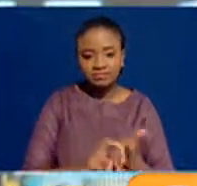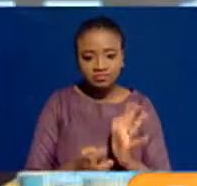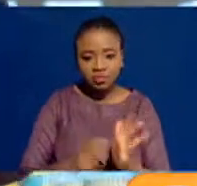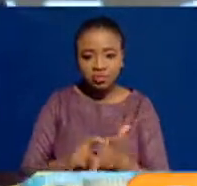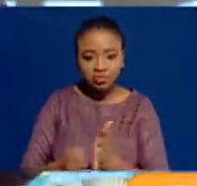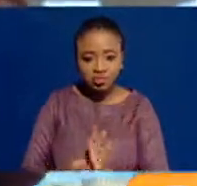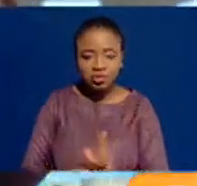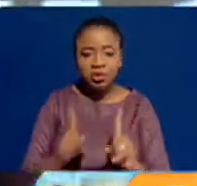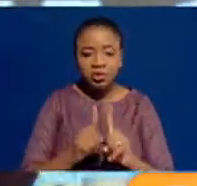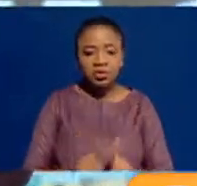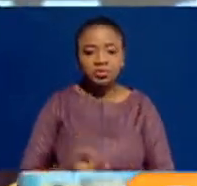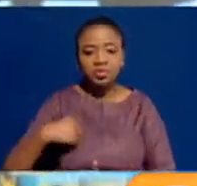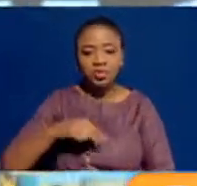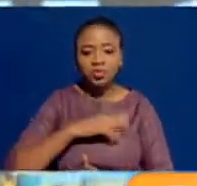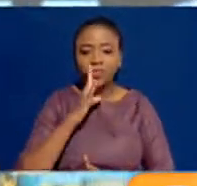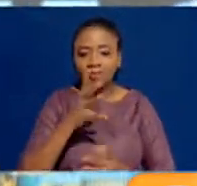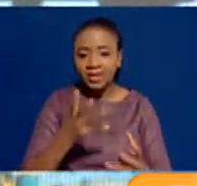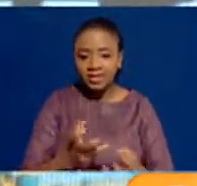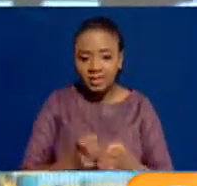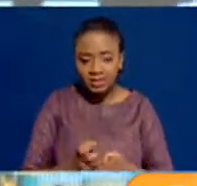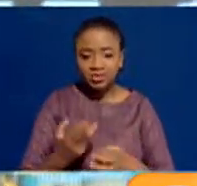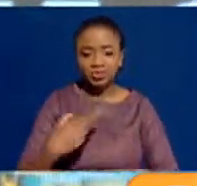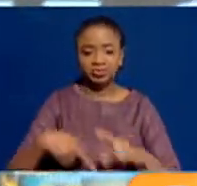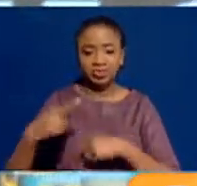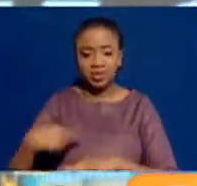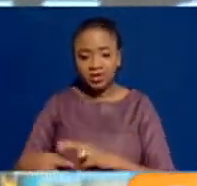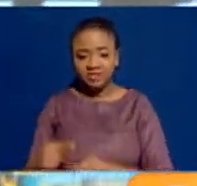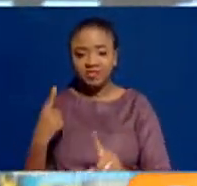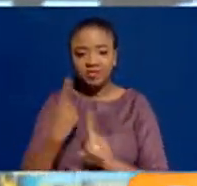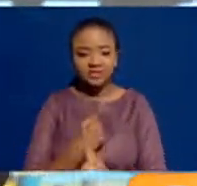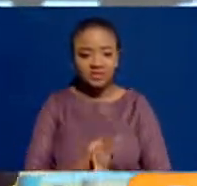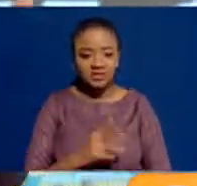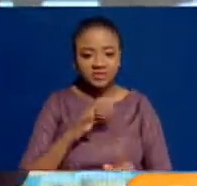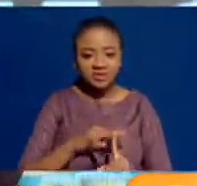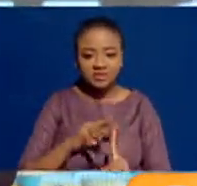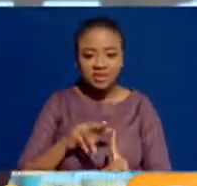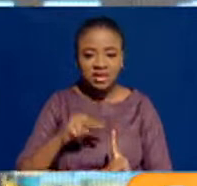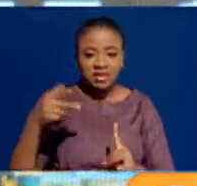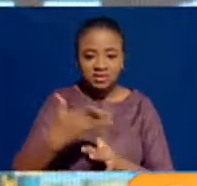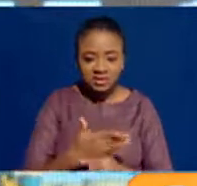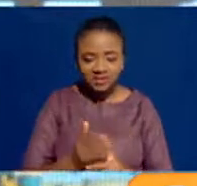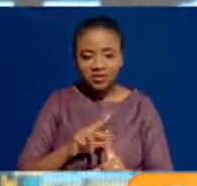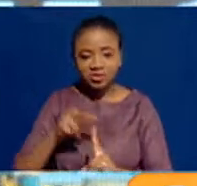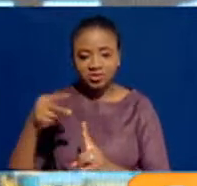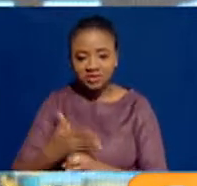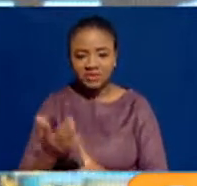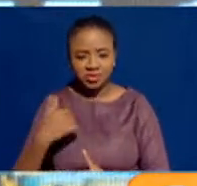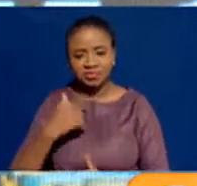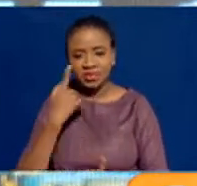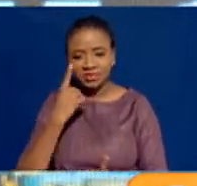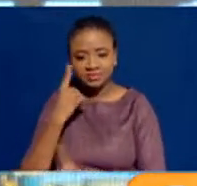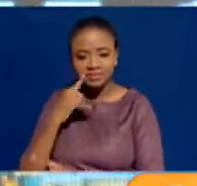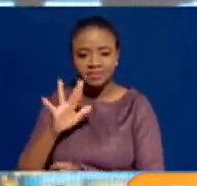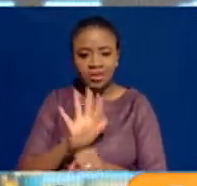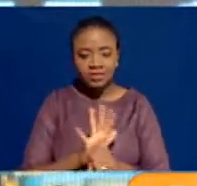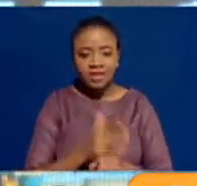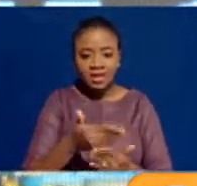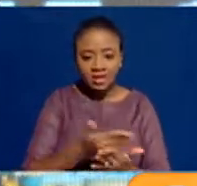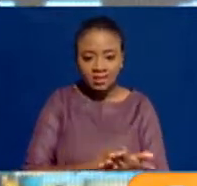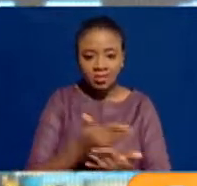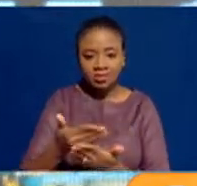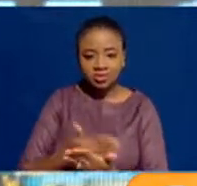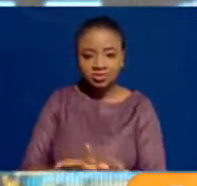We will have to relook at some of the interventions. I have seen reports that we